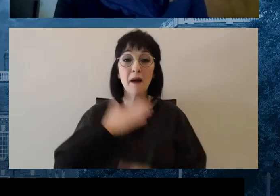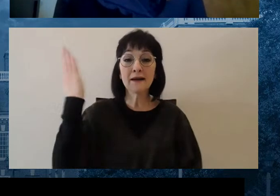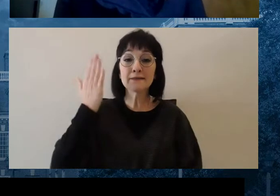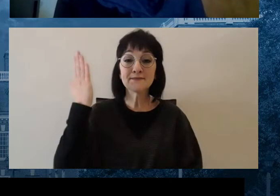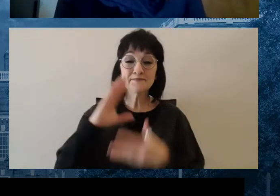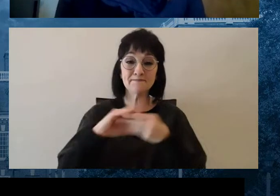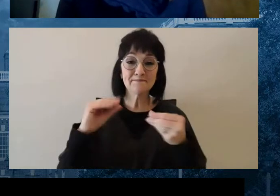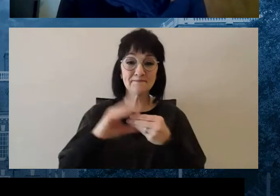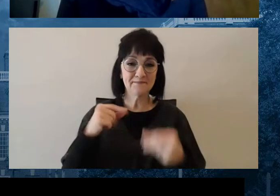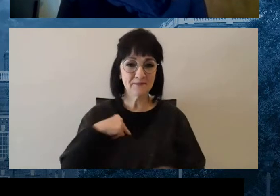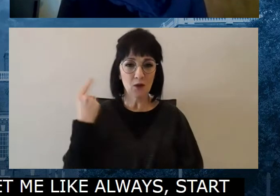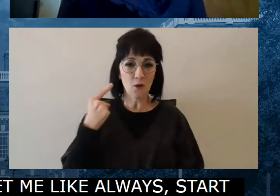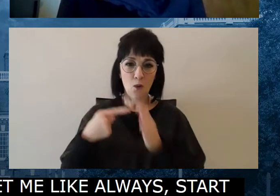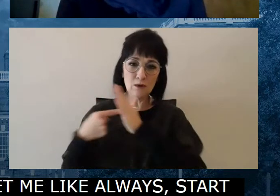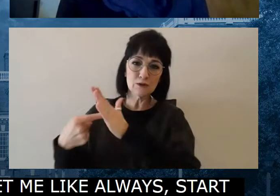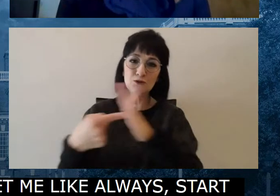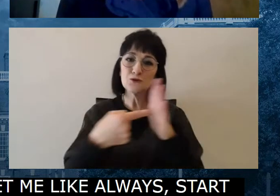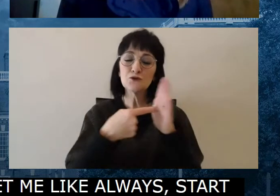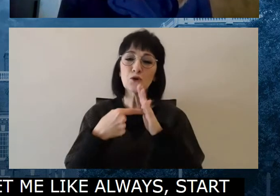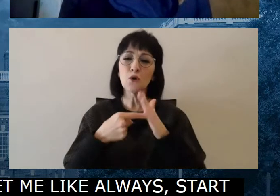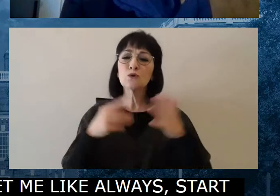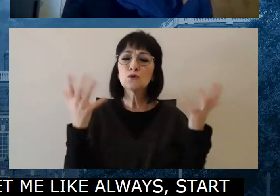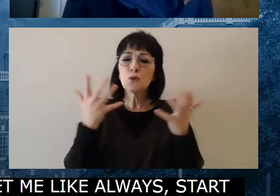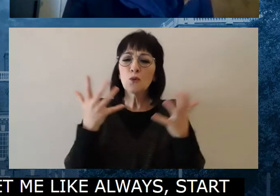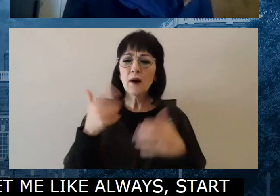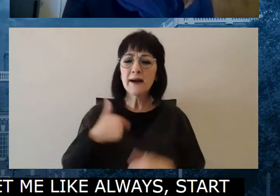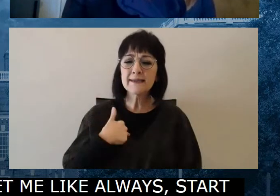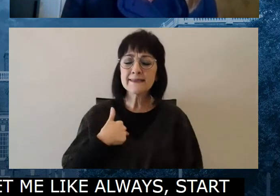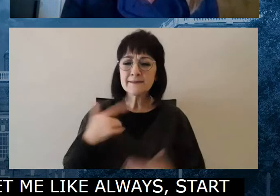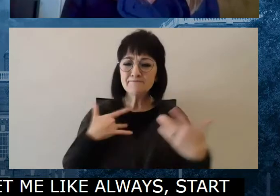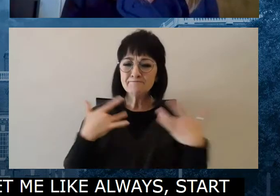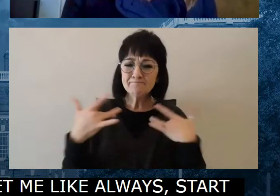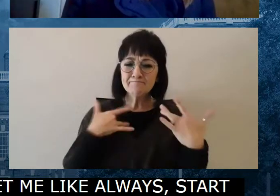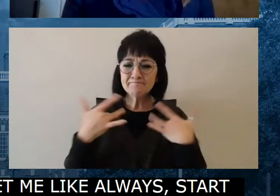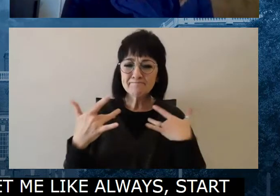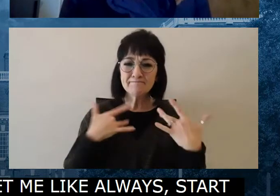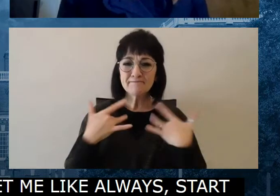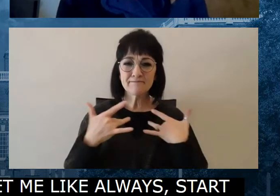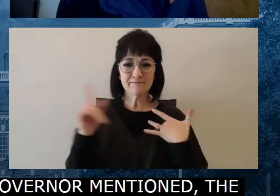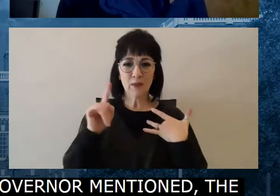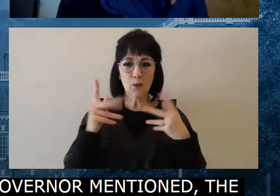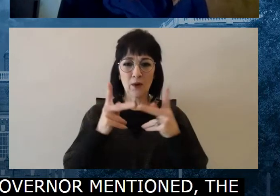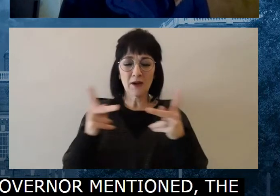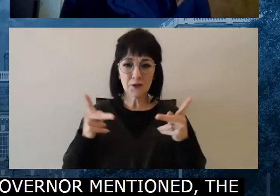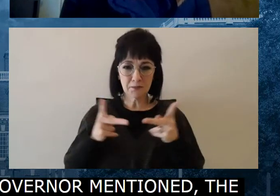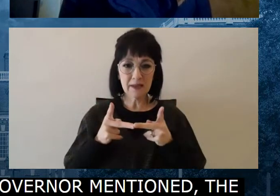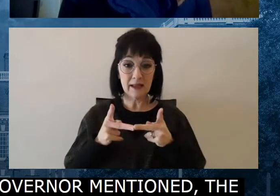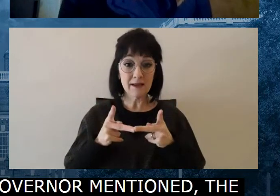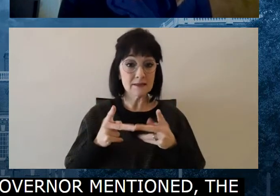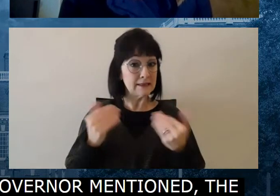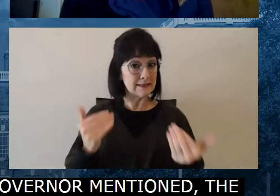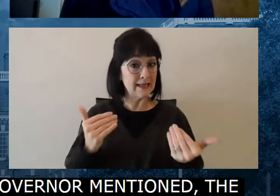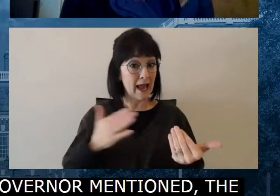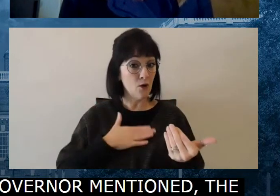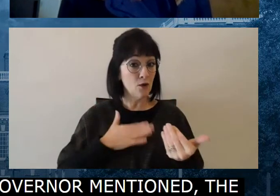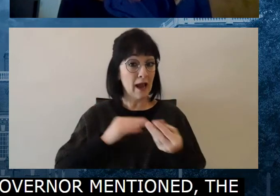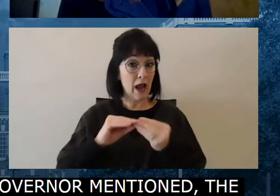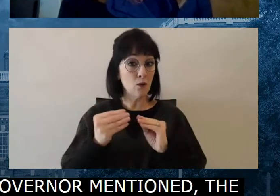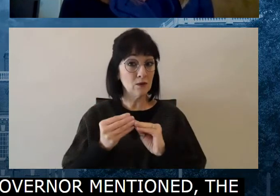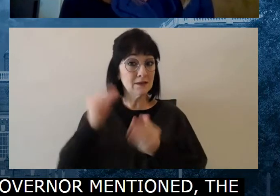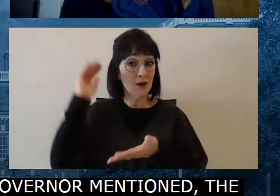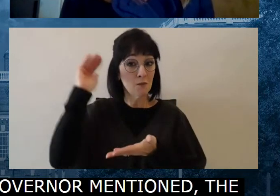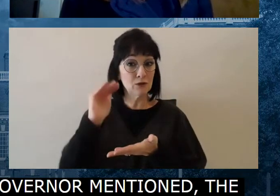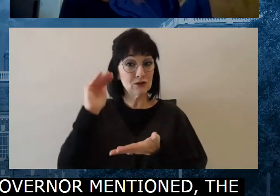mentioned, we've seen where cases are a little lower, certainly much lower than they were at our peak in December